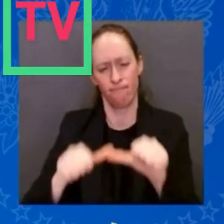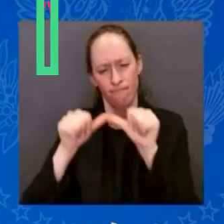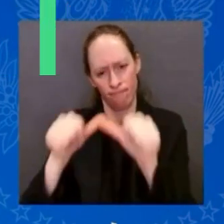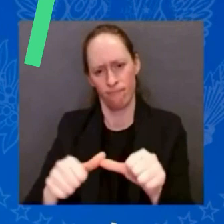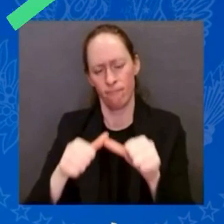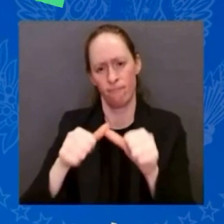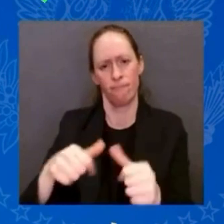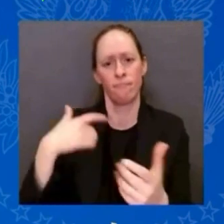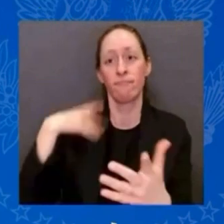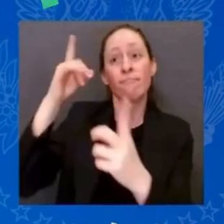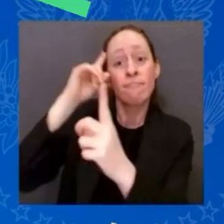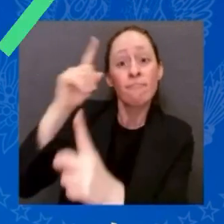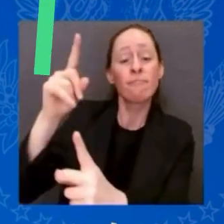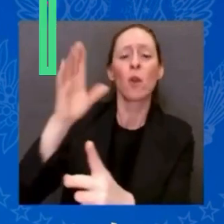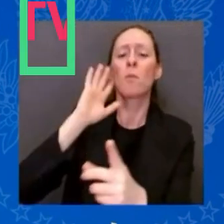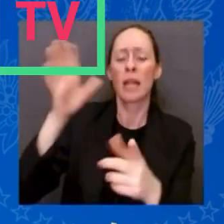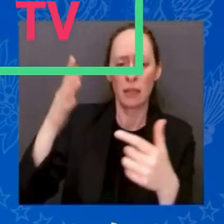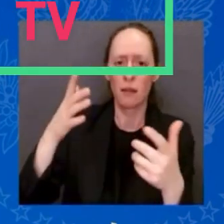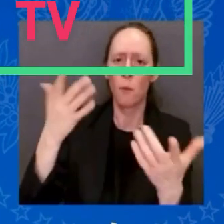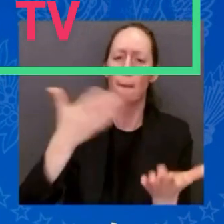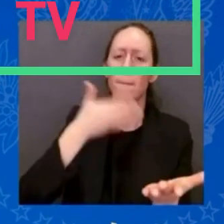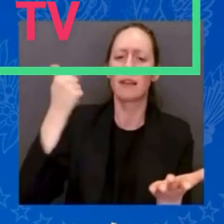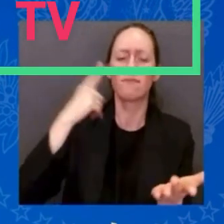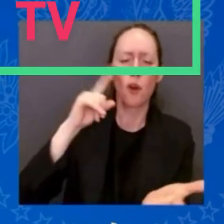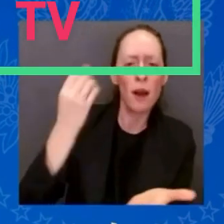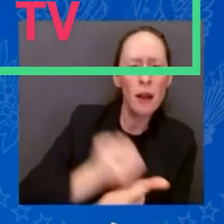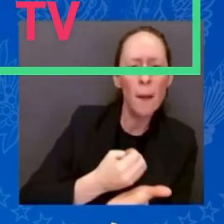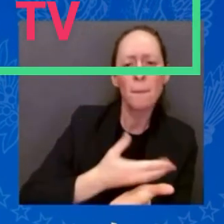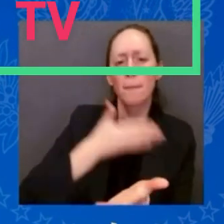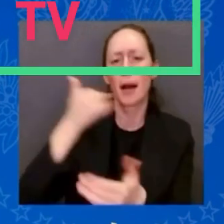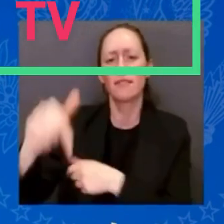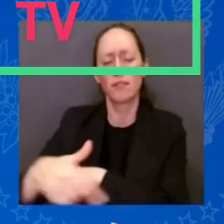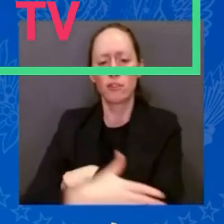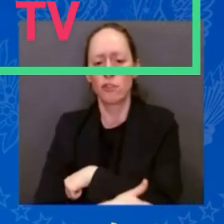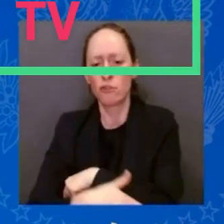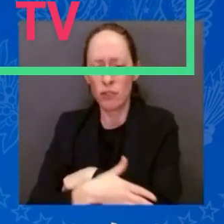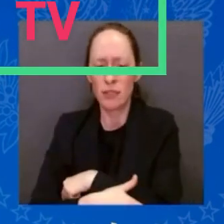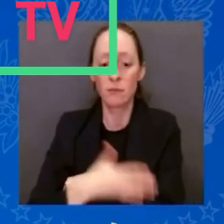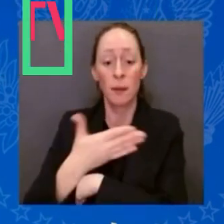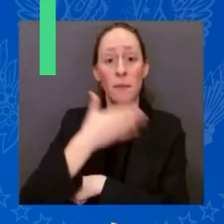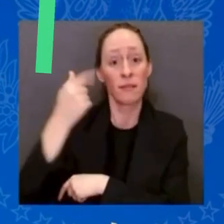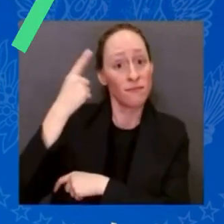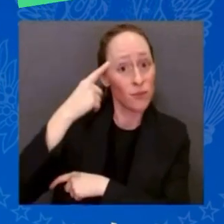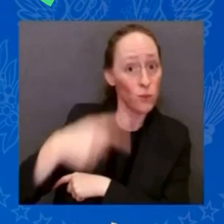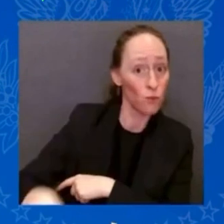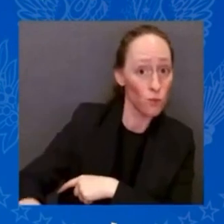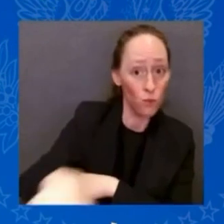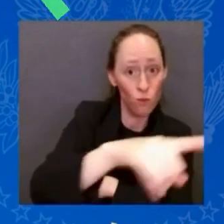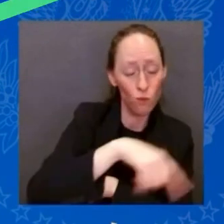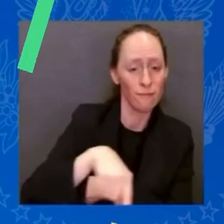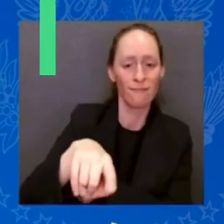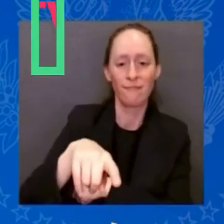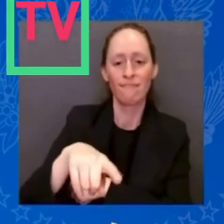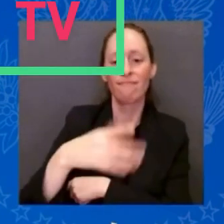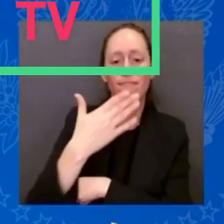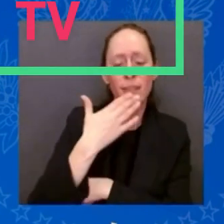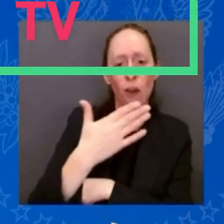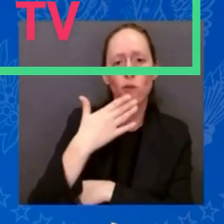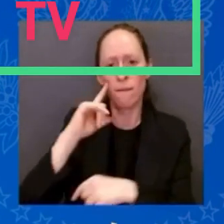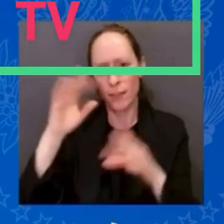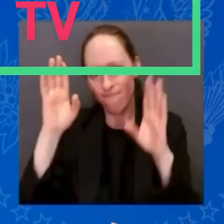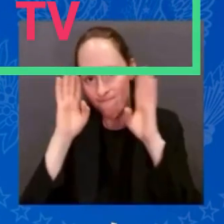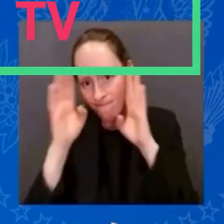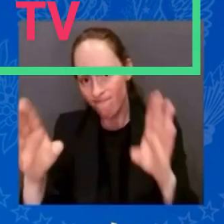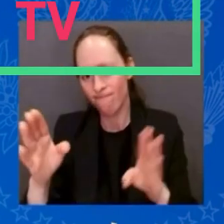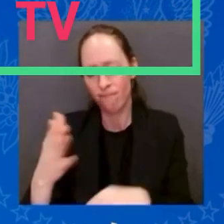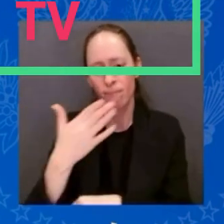economy. It's good for the country. It's going to be good for you. Thank you very, very much for listening. We're going to get this done, God